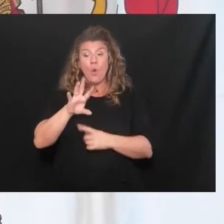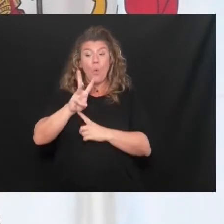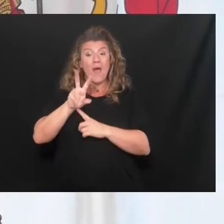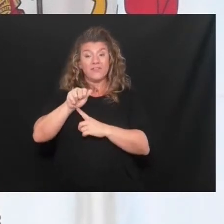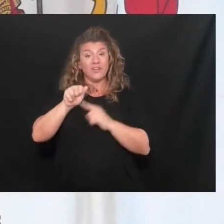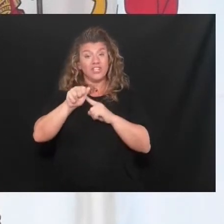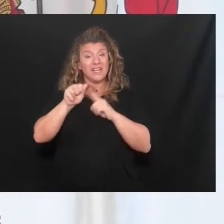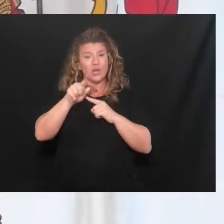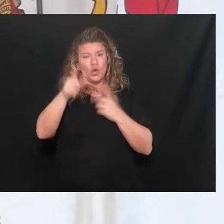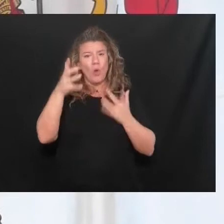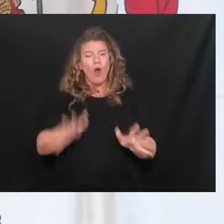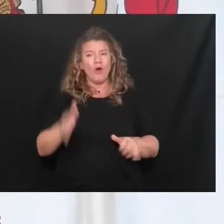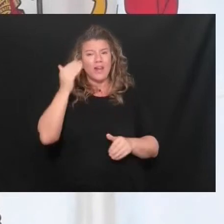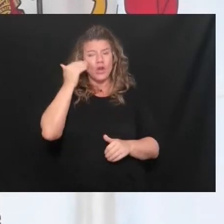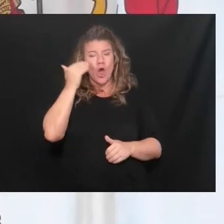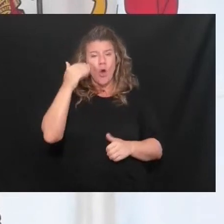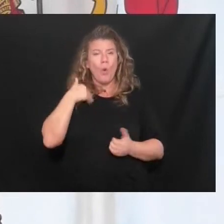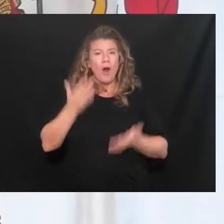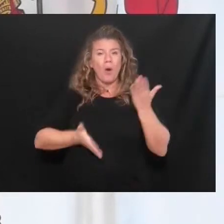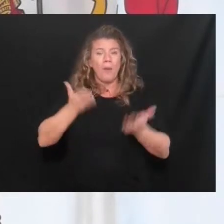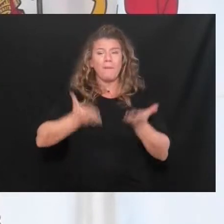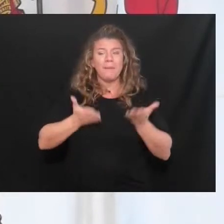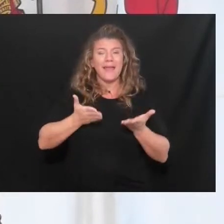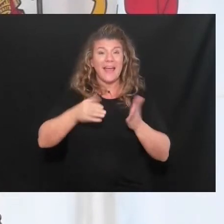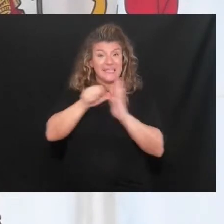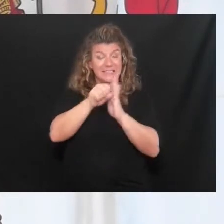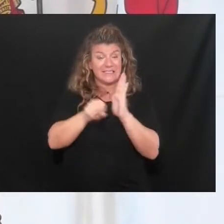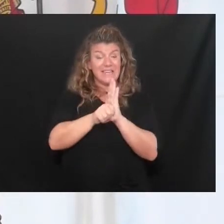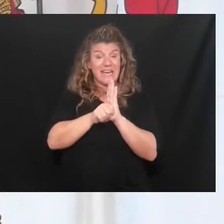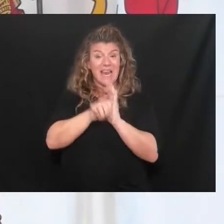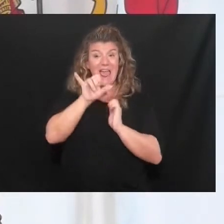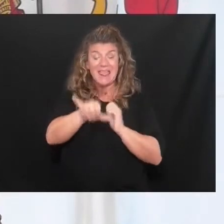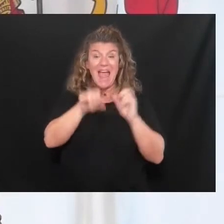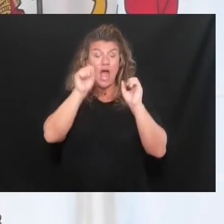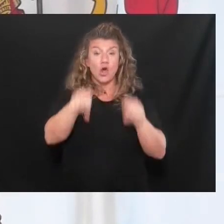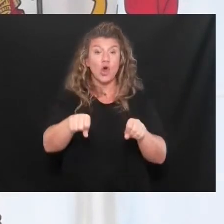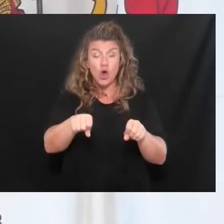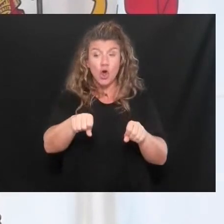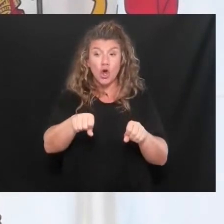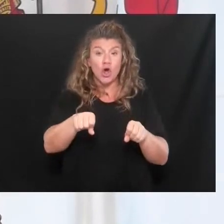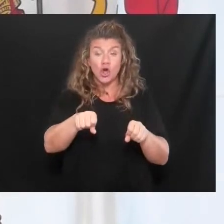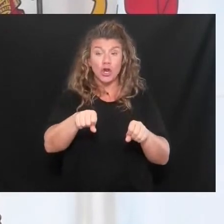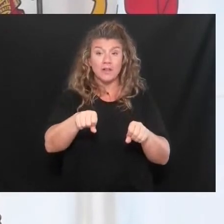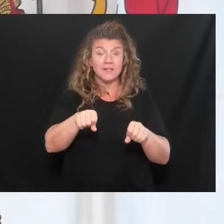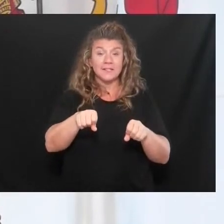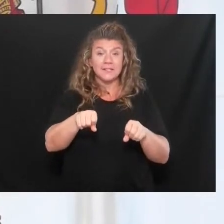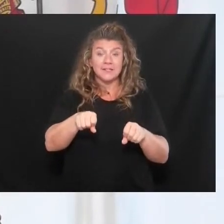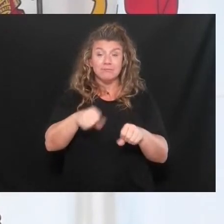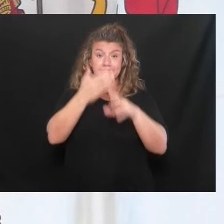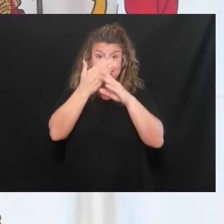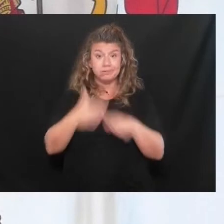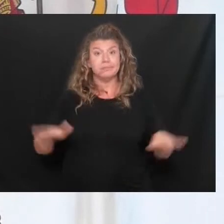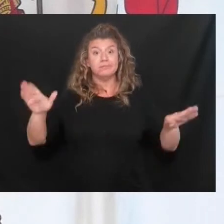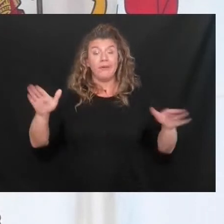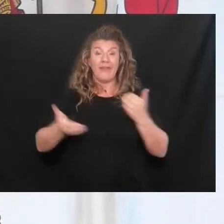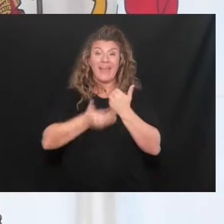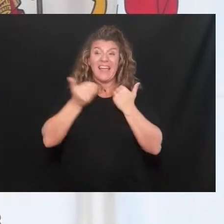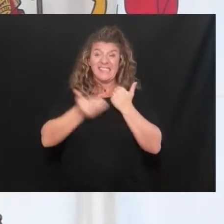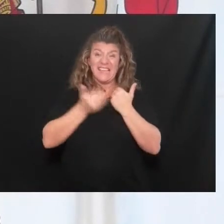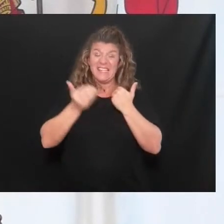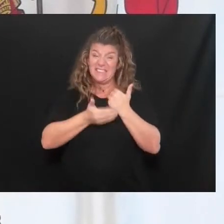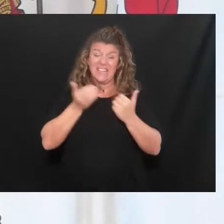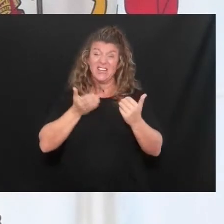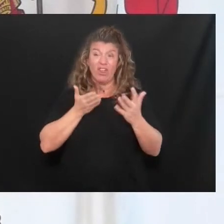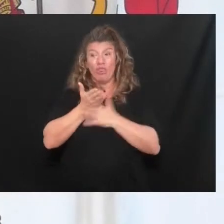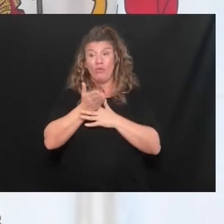Virginia, you know, is probably a state that could fragment the easiest over the silliness of